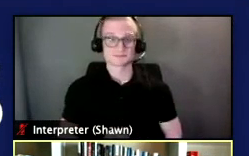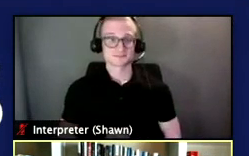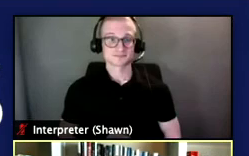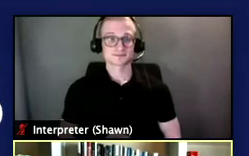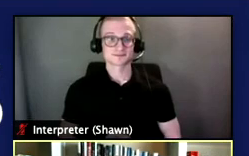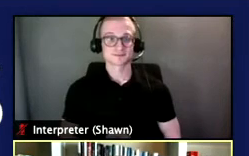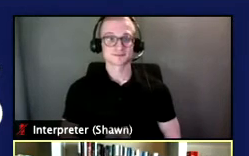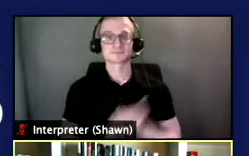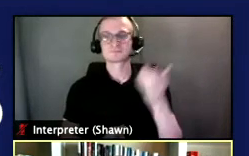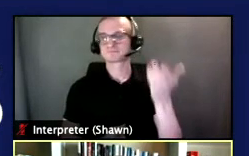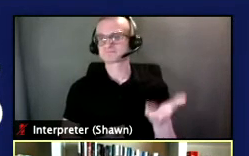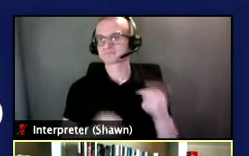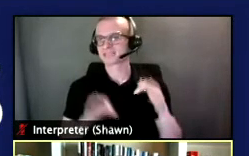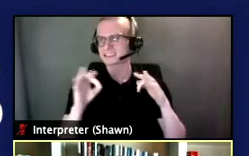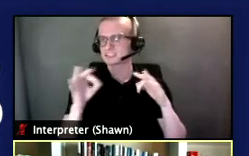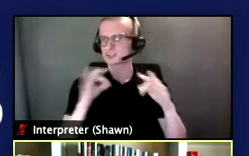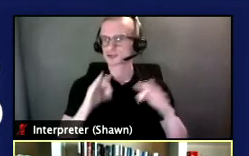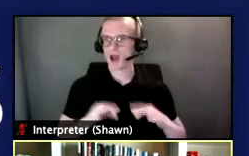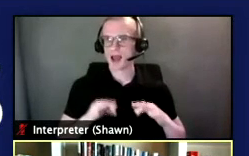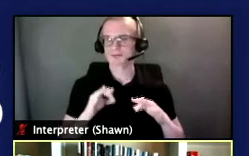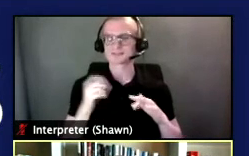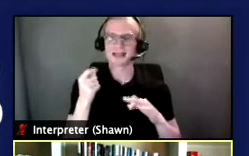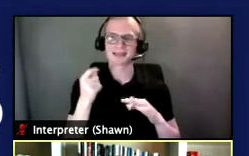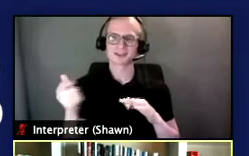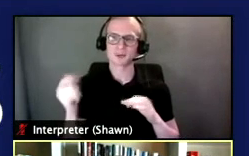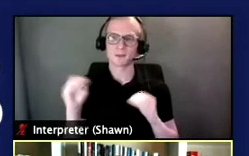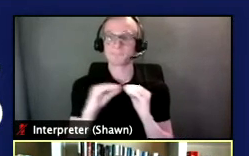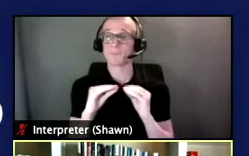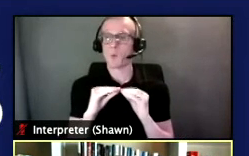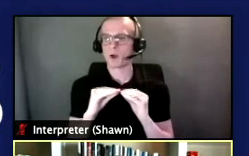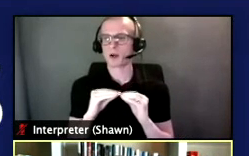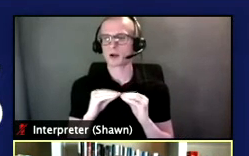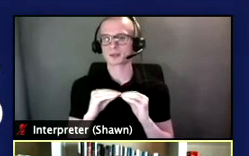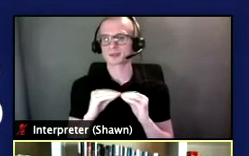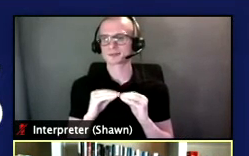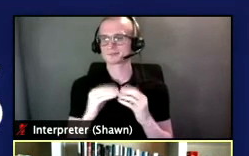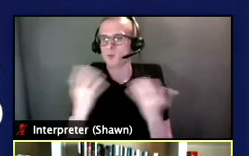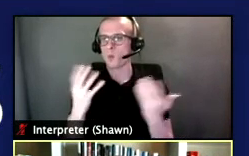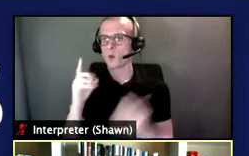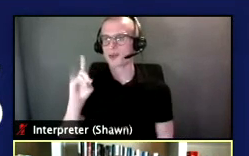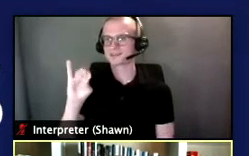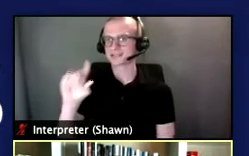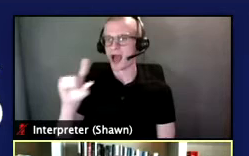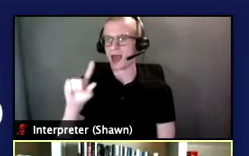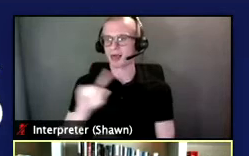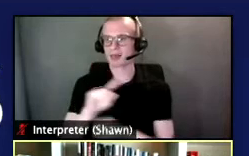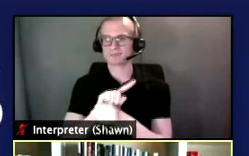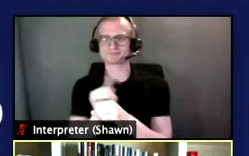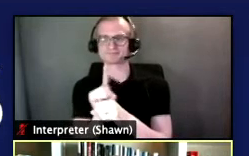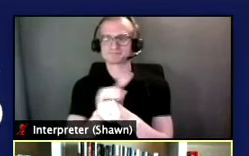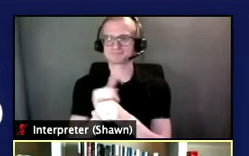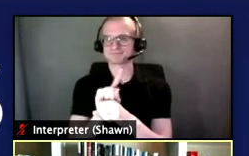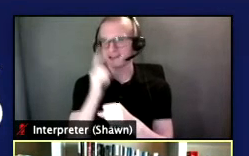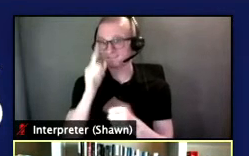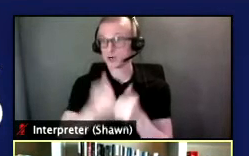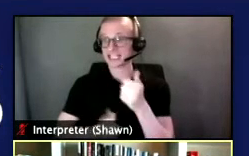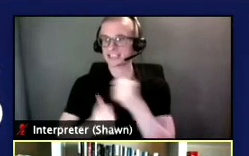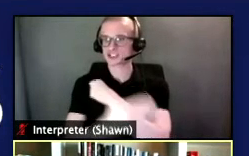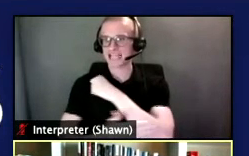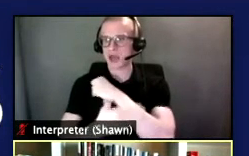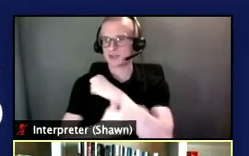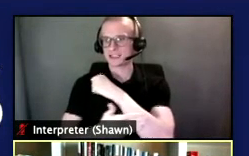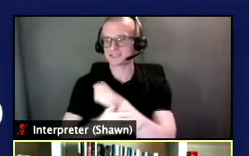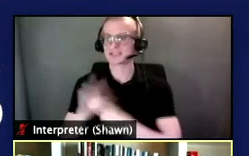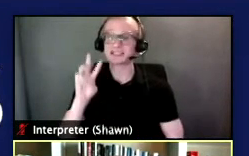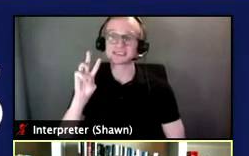This just describes a little more for you the movement on the dial across our counties. Of the 64